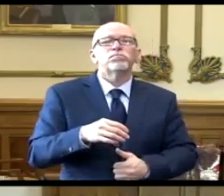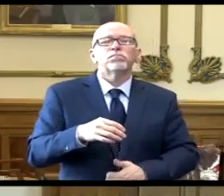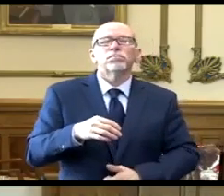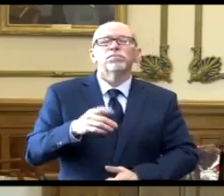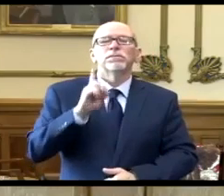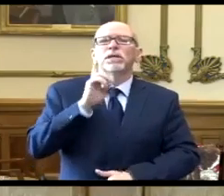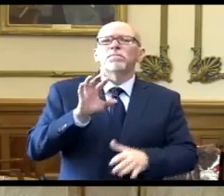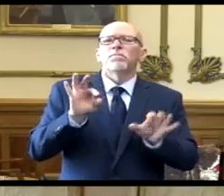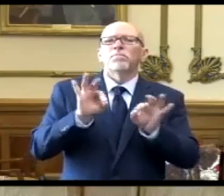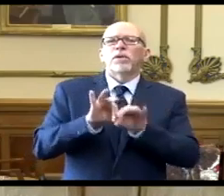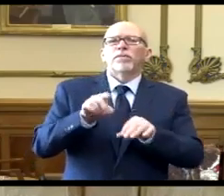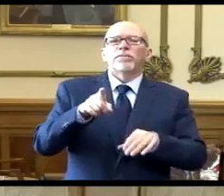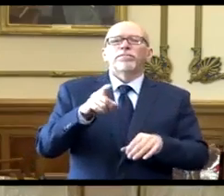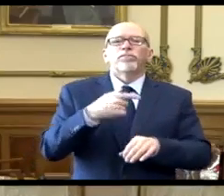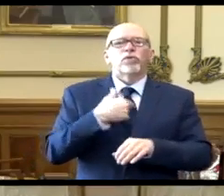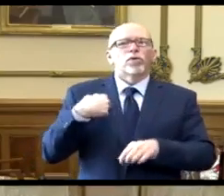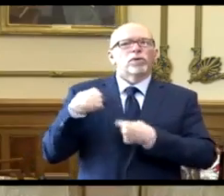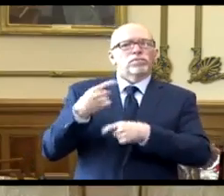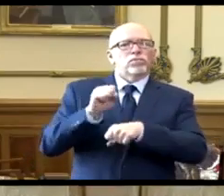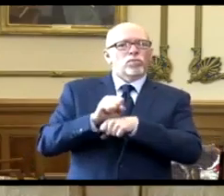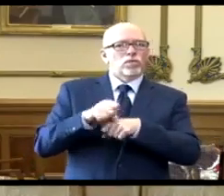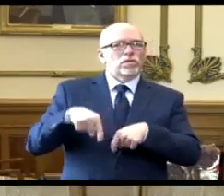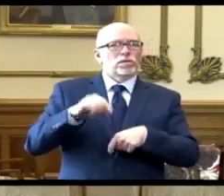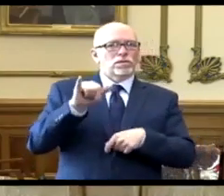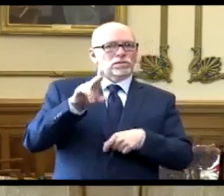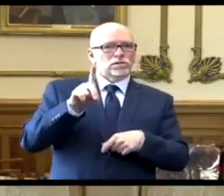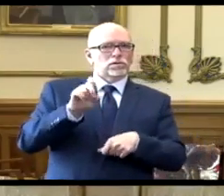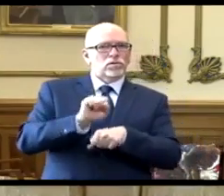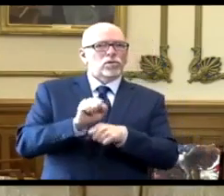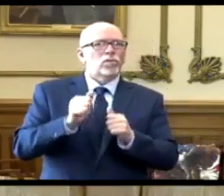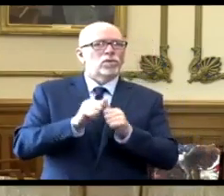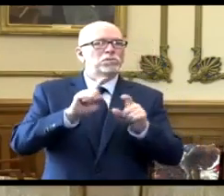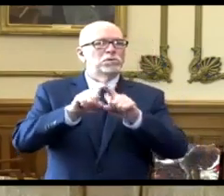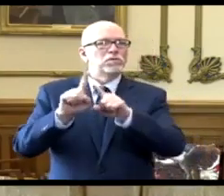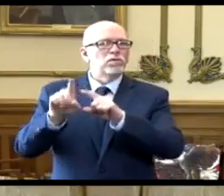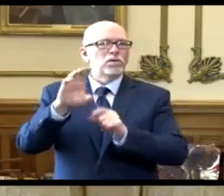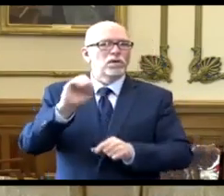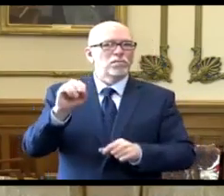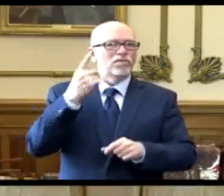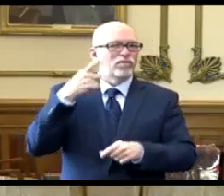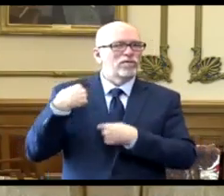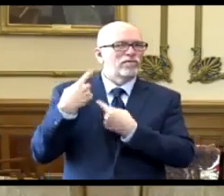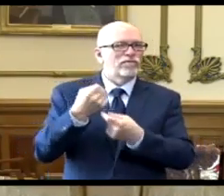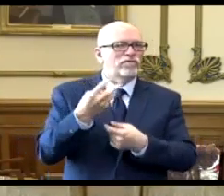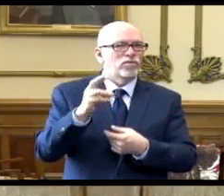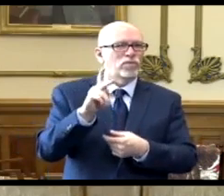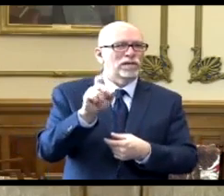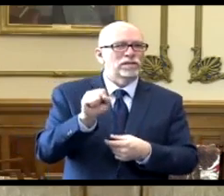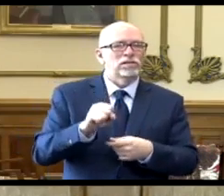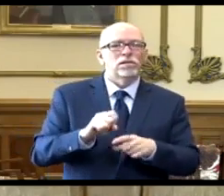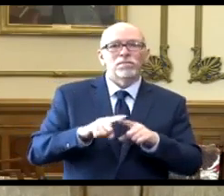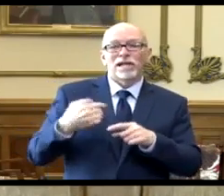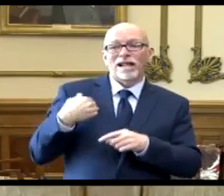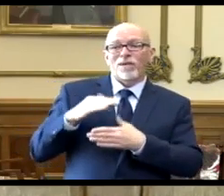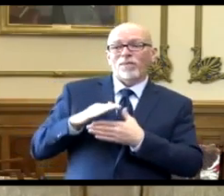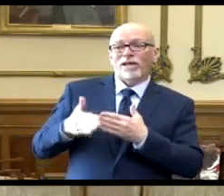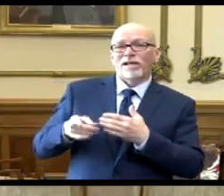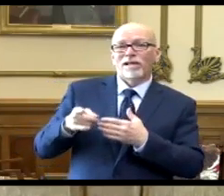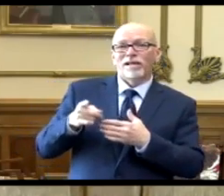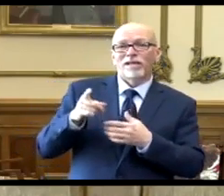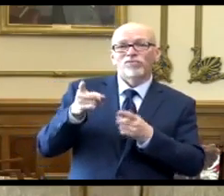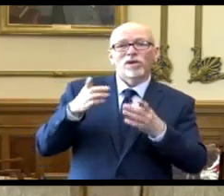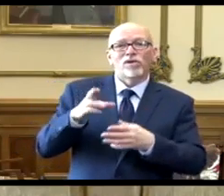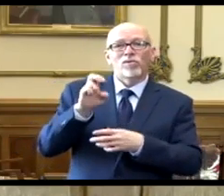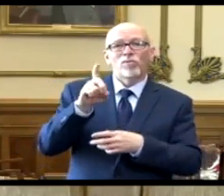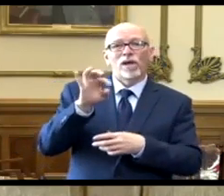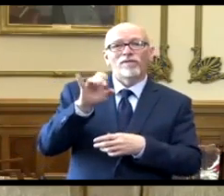really important. We have been working on it in the state of Indiana and working with companies for several weeks now. But over the weekend, Director Redfield from